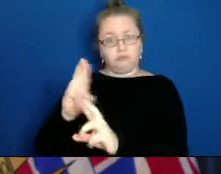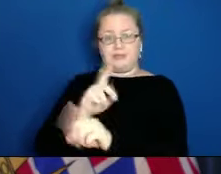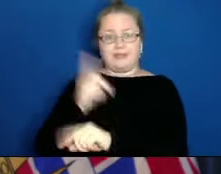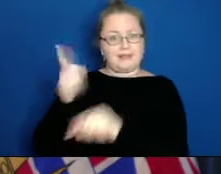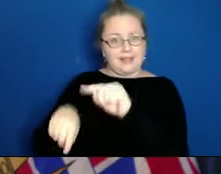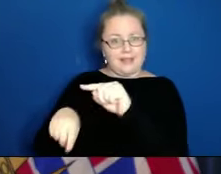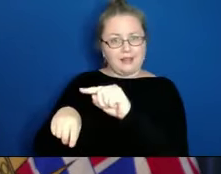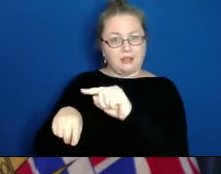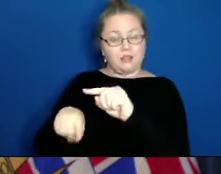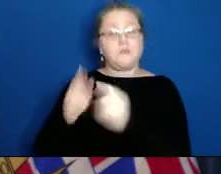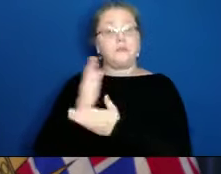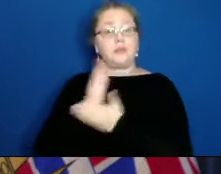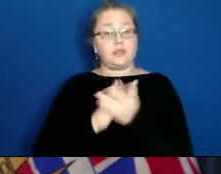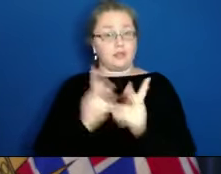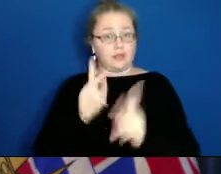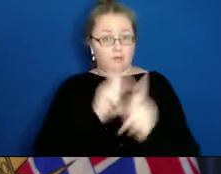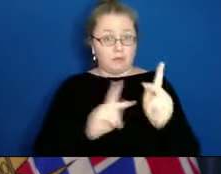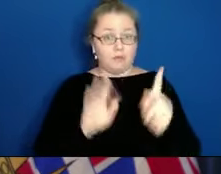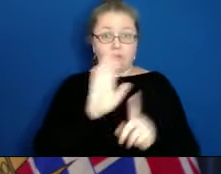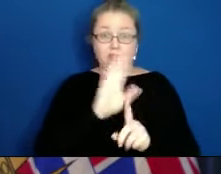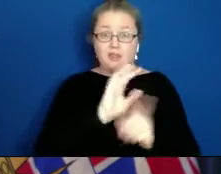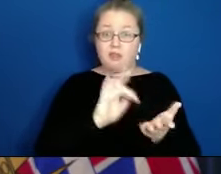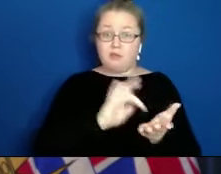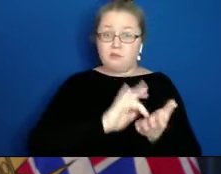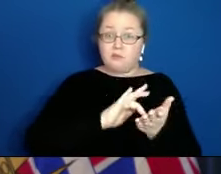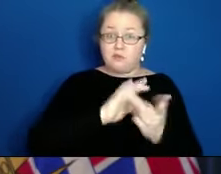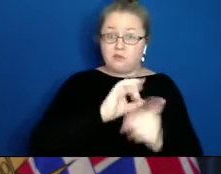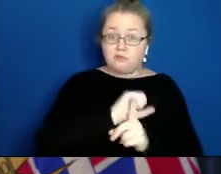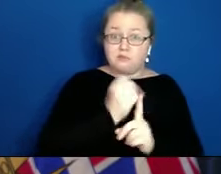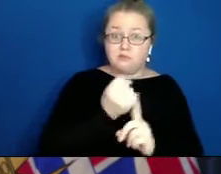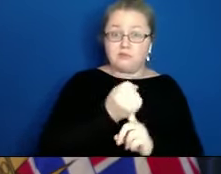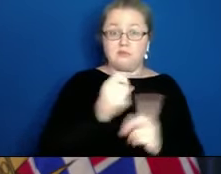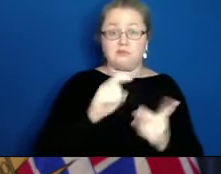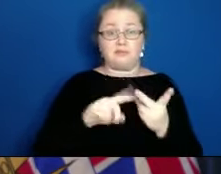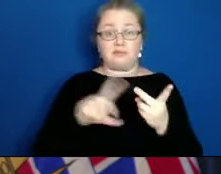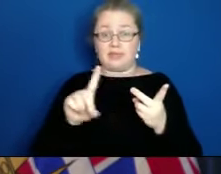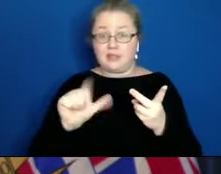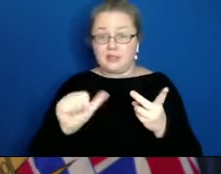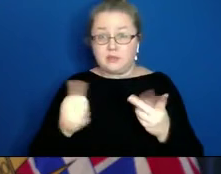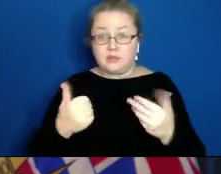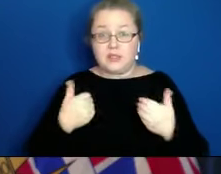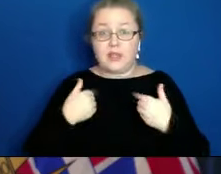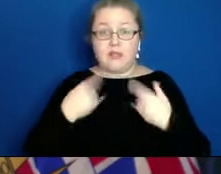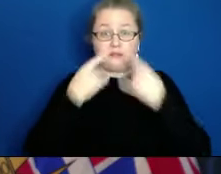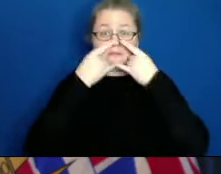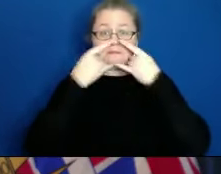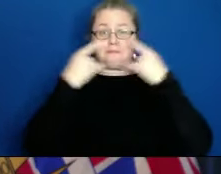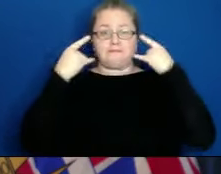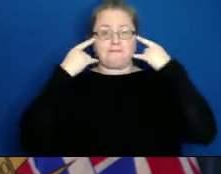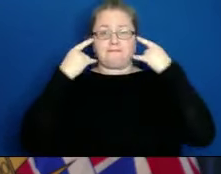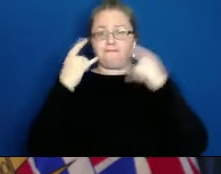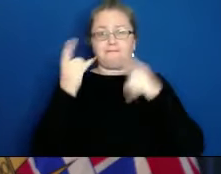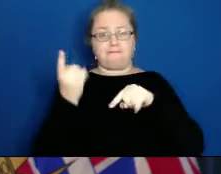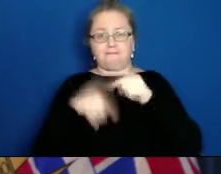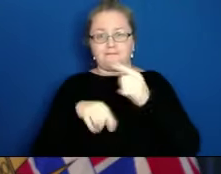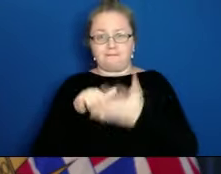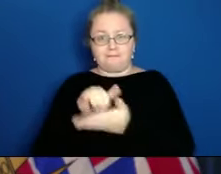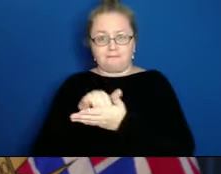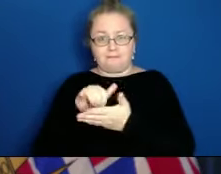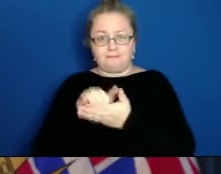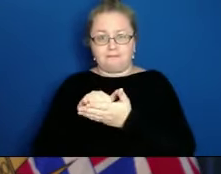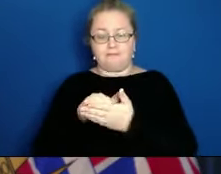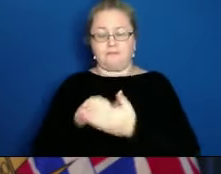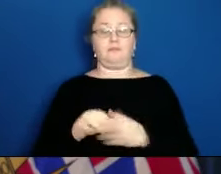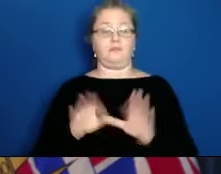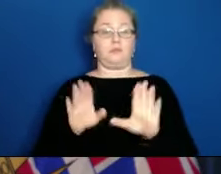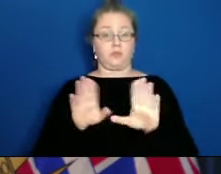certain conditions and disabilities in some ways that would make mask wearing challenging. It does not apply to children